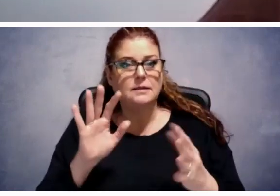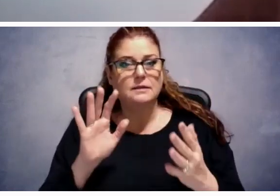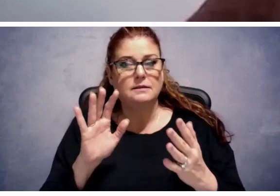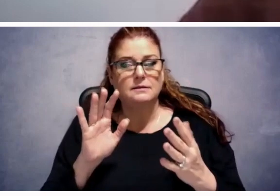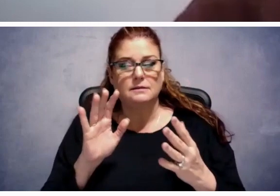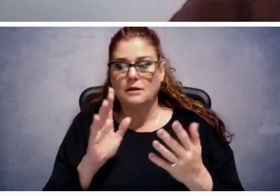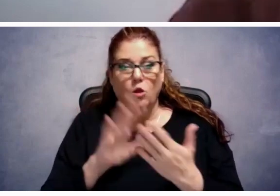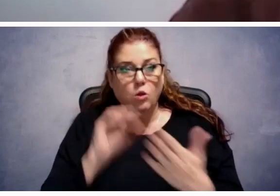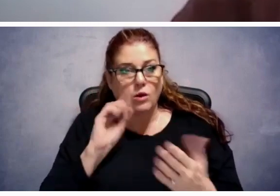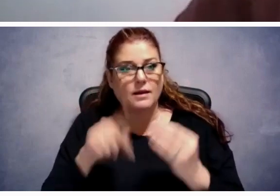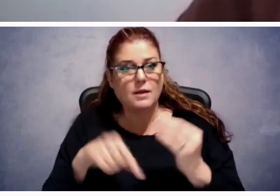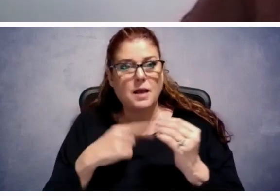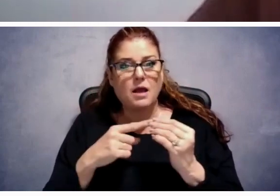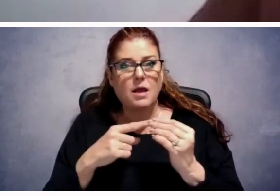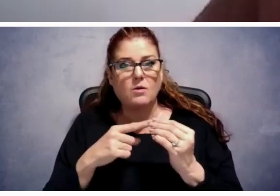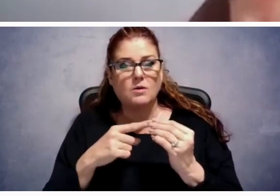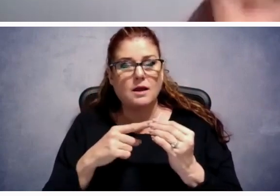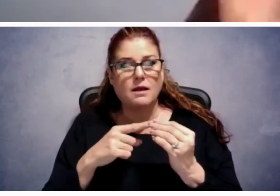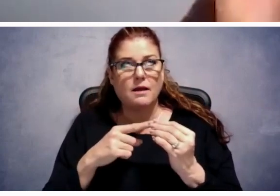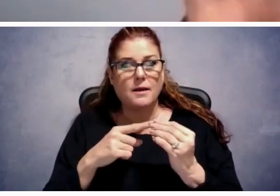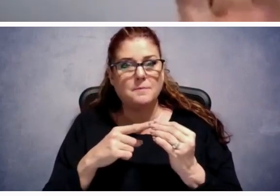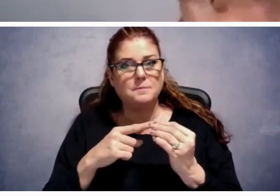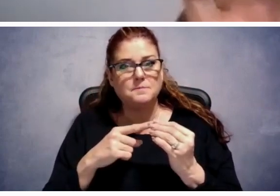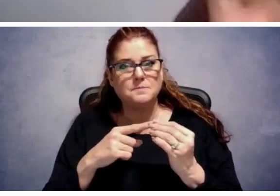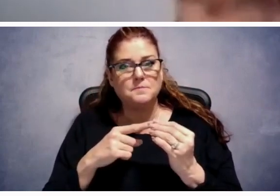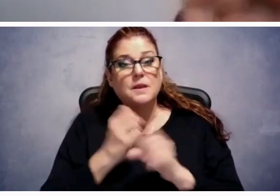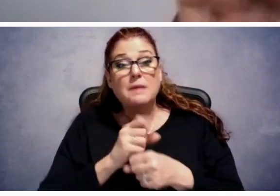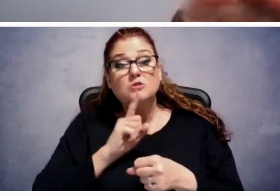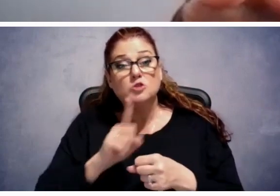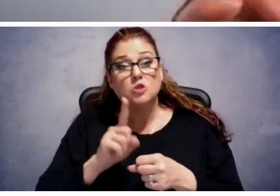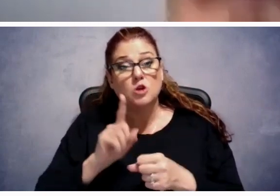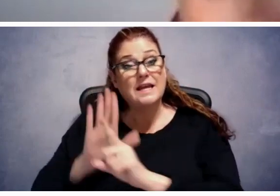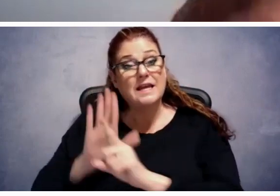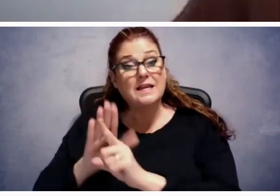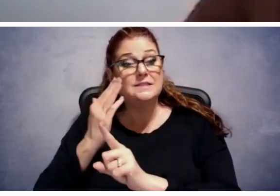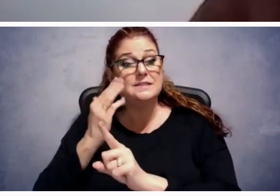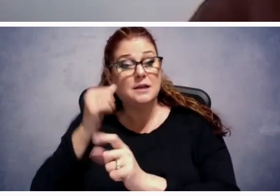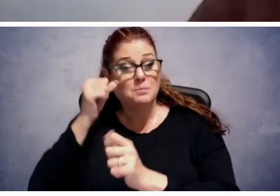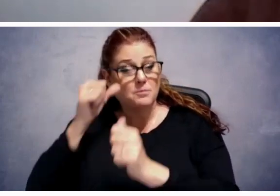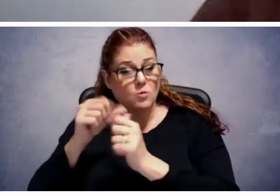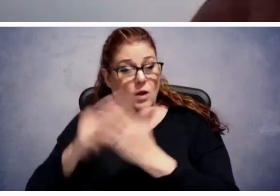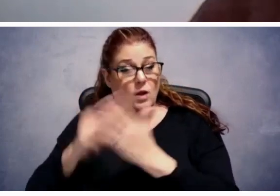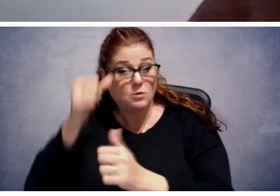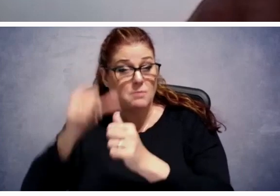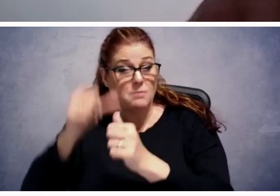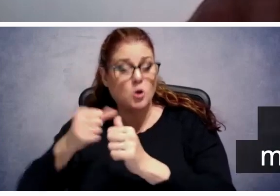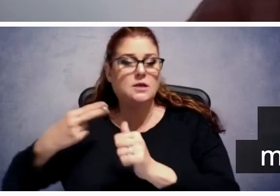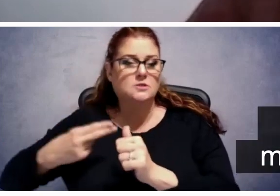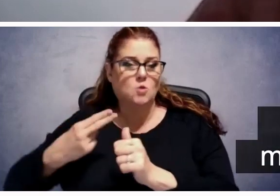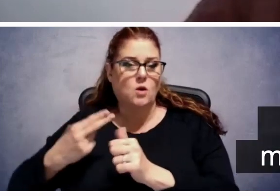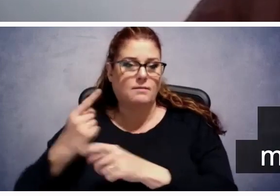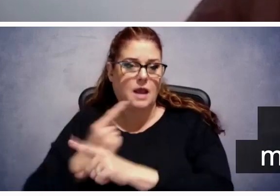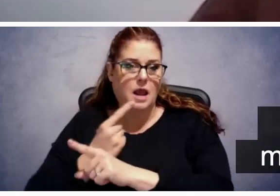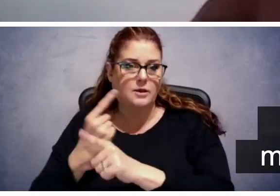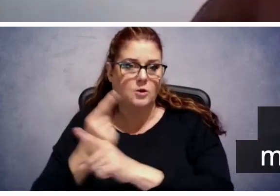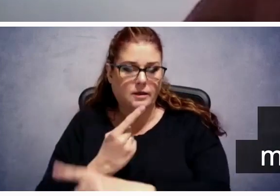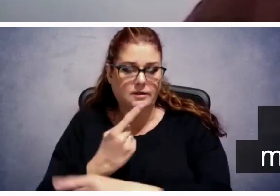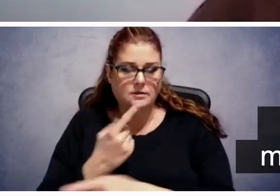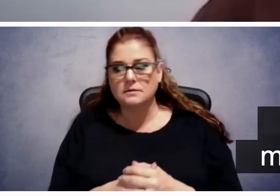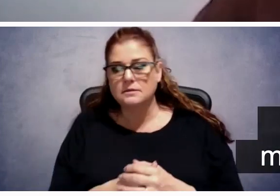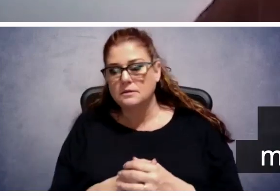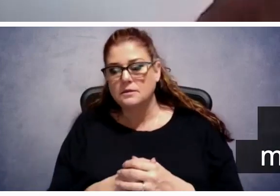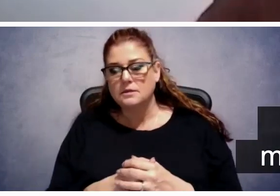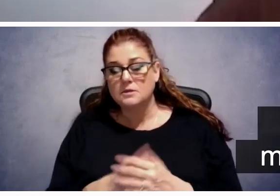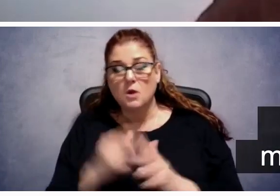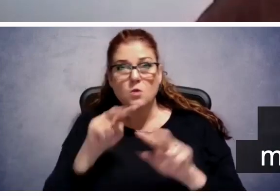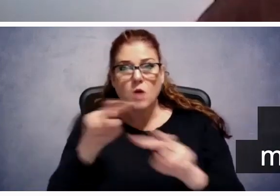about, finding making sure that his memories were historically accurate. So I went and watched